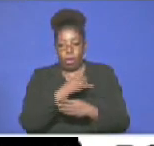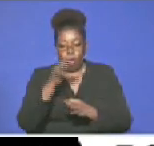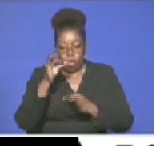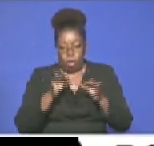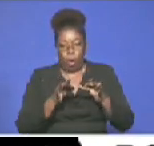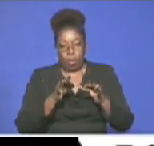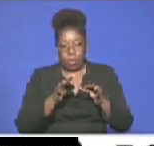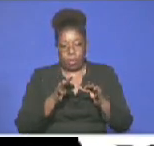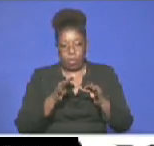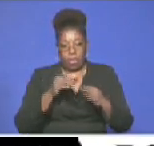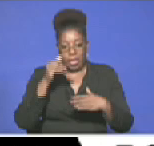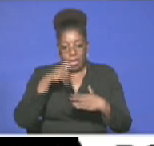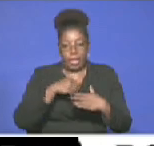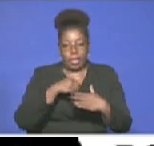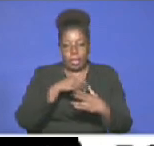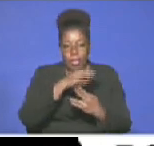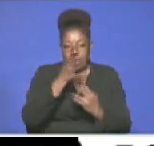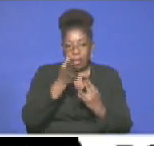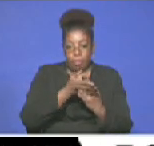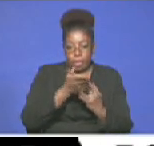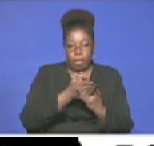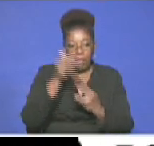bunch of adult court.